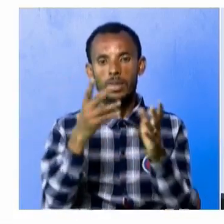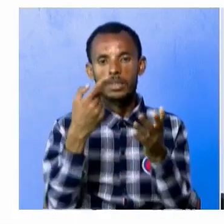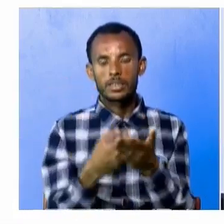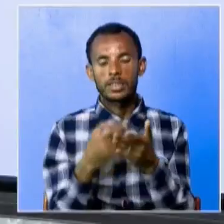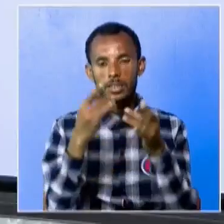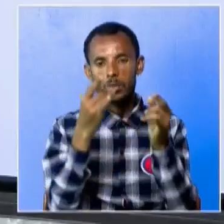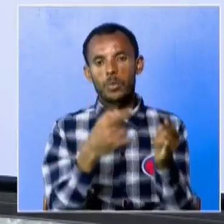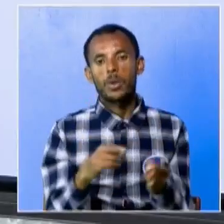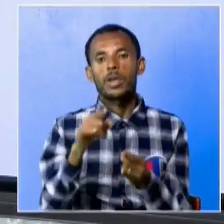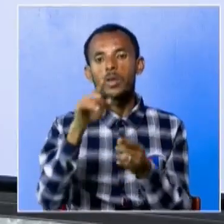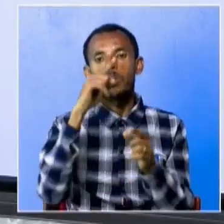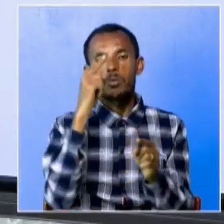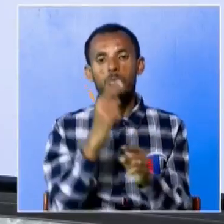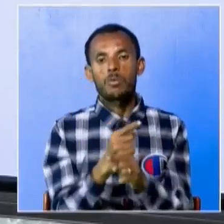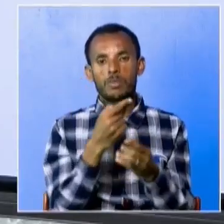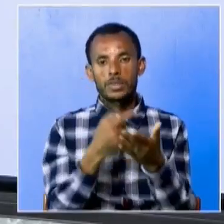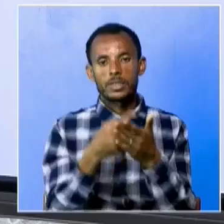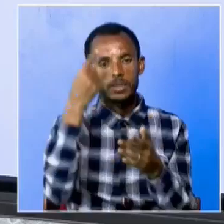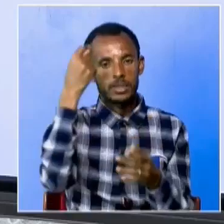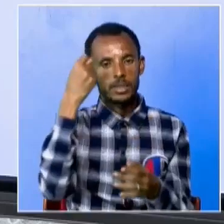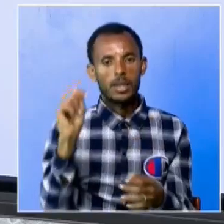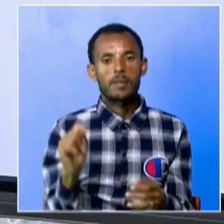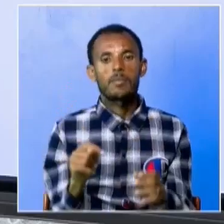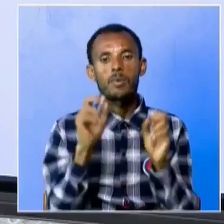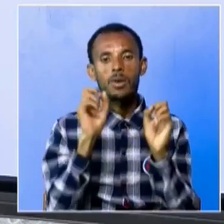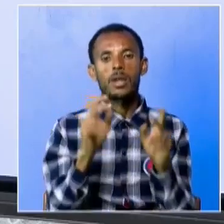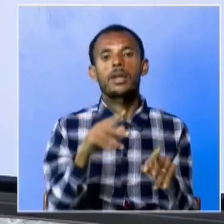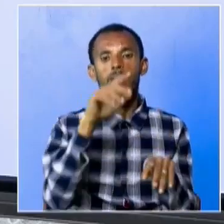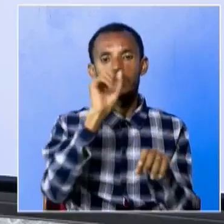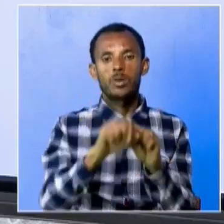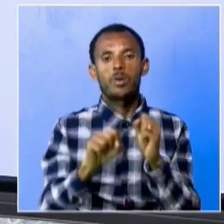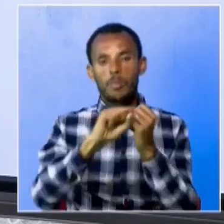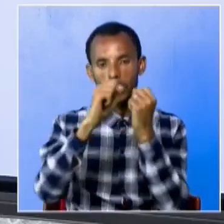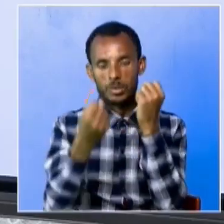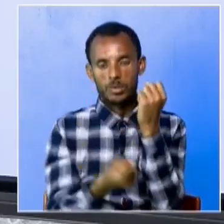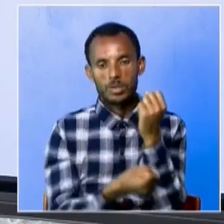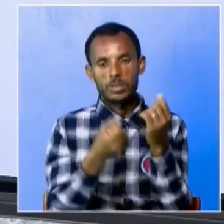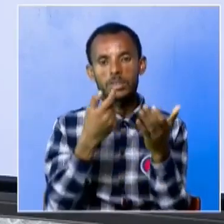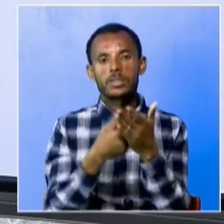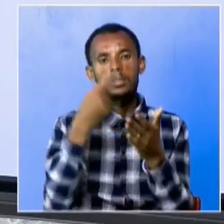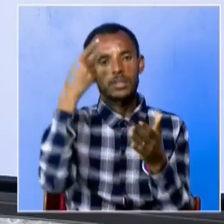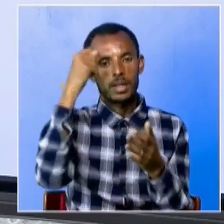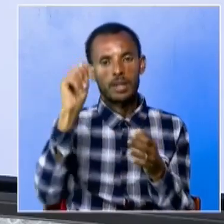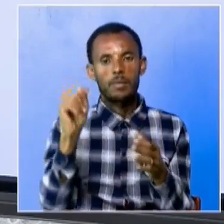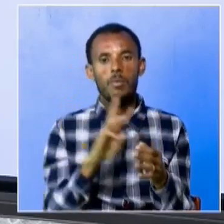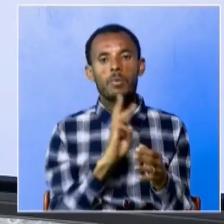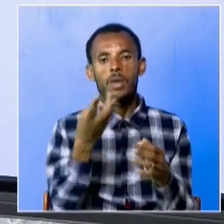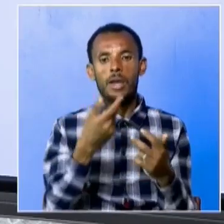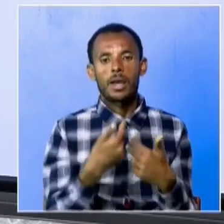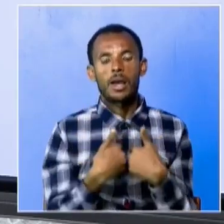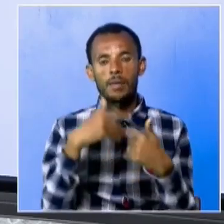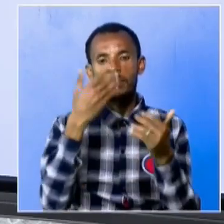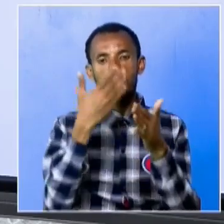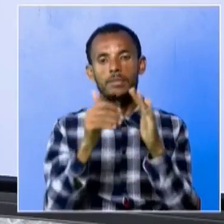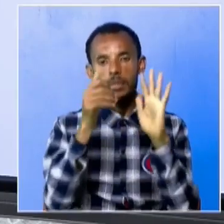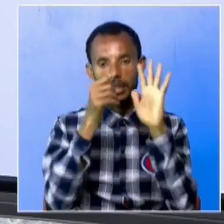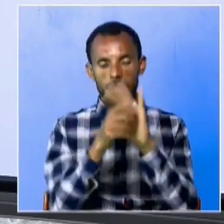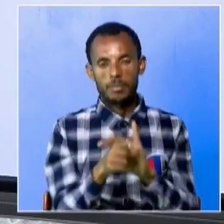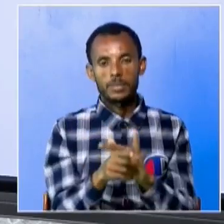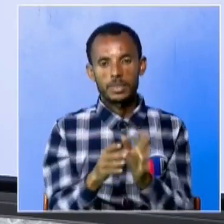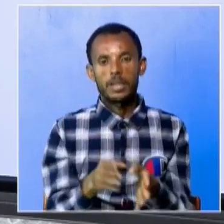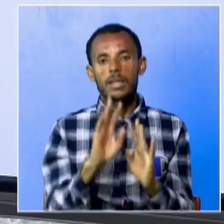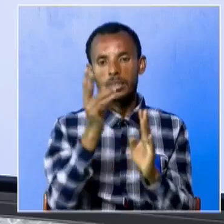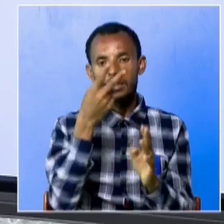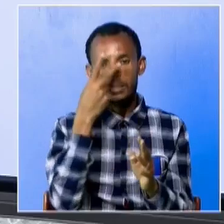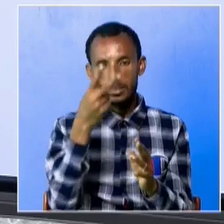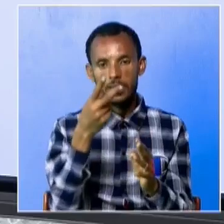can prove this theorem. Okay, so based on this theorem, we will have certain examples. Let's see what the